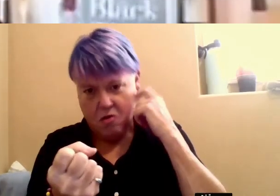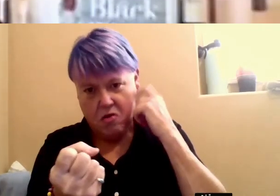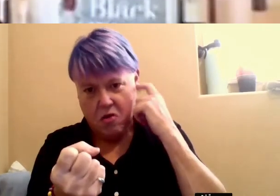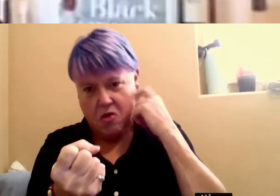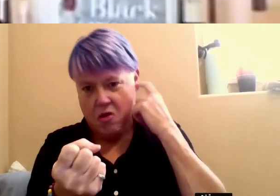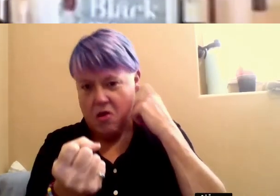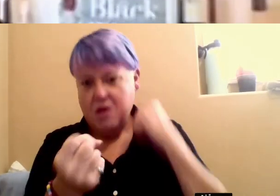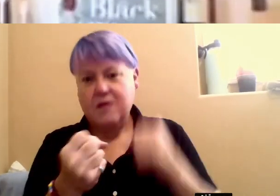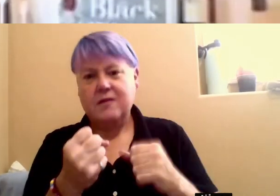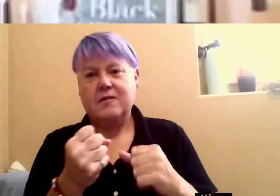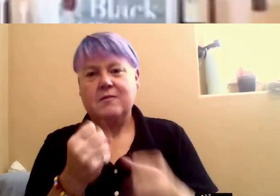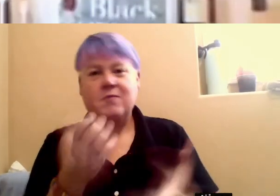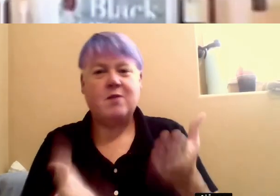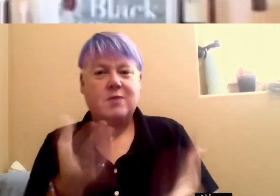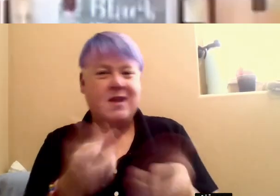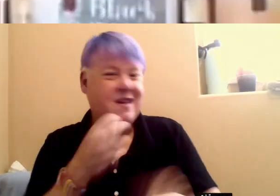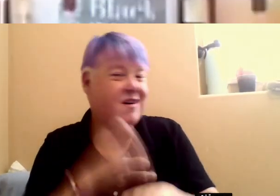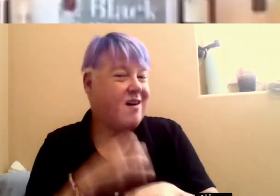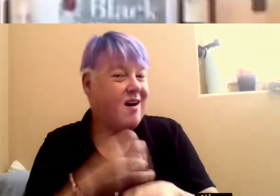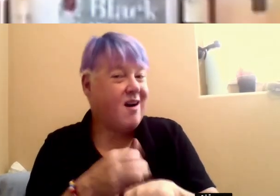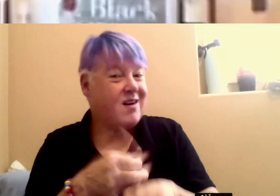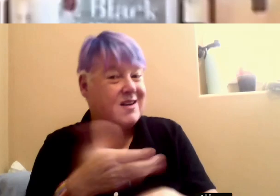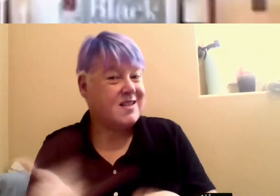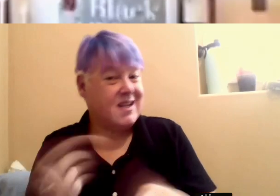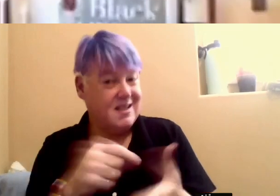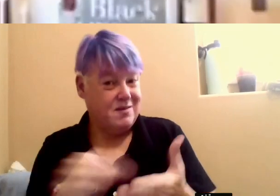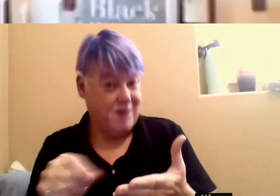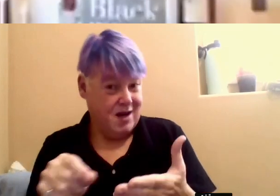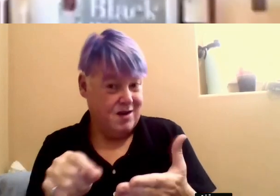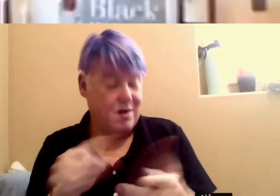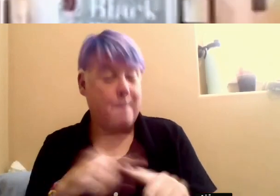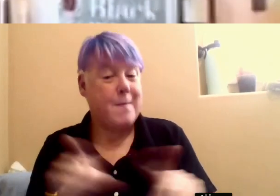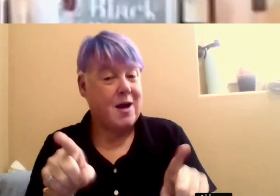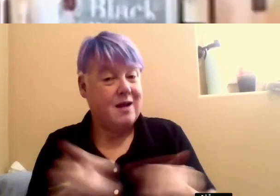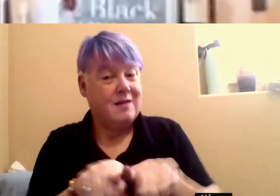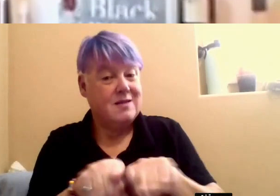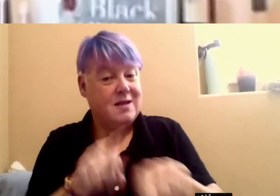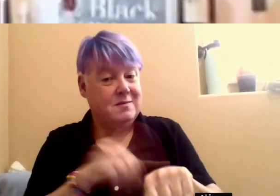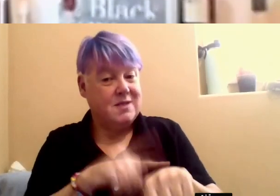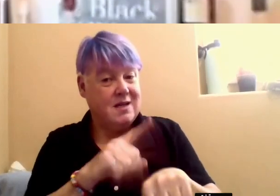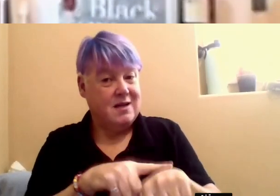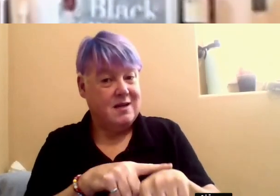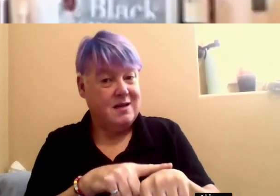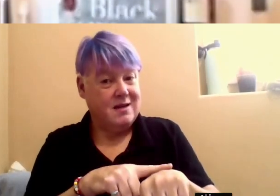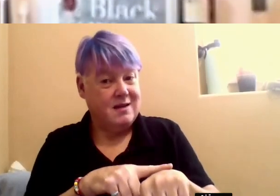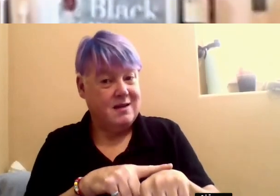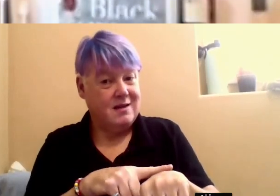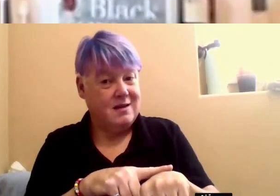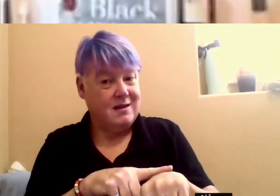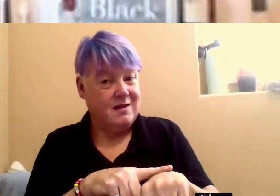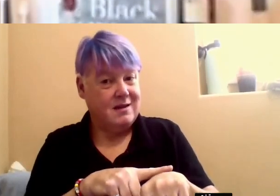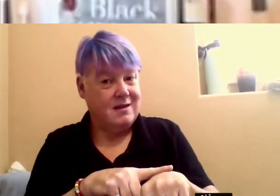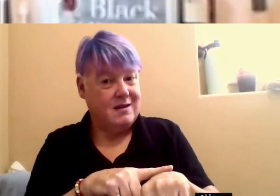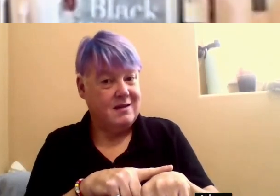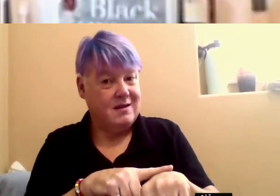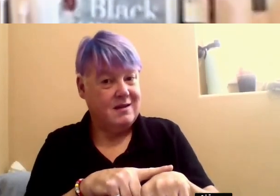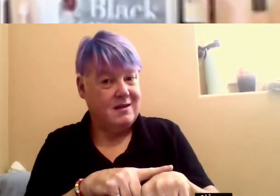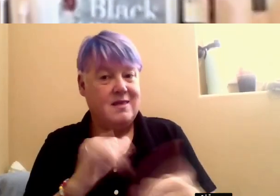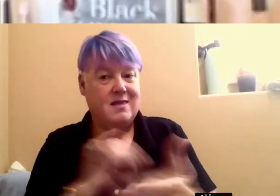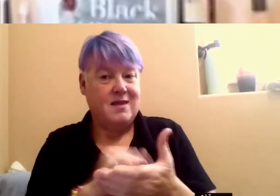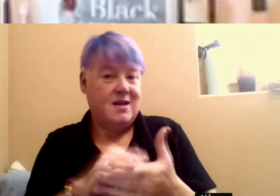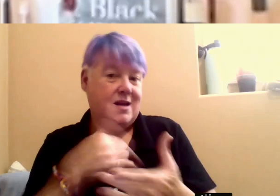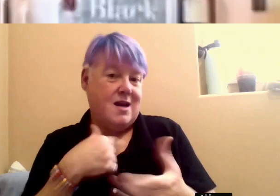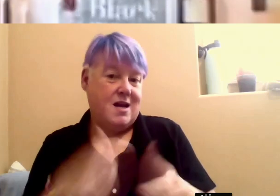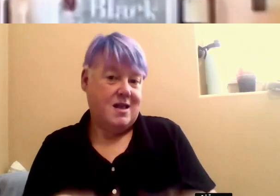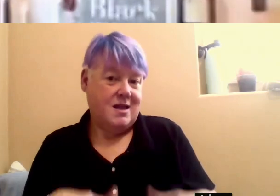it was probably the hardest thing I've had to do as a writer, but at the same time, the fact that I've been pretty versatile in